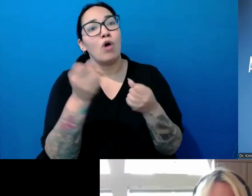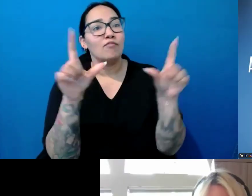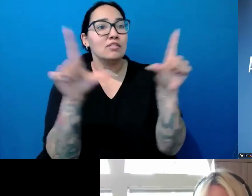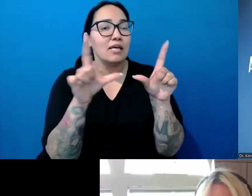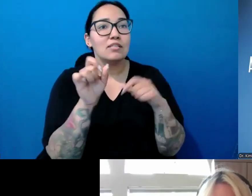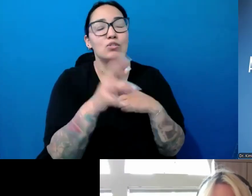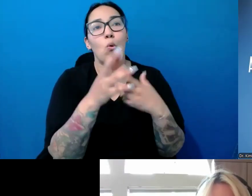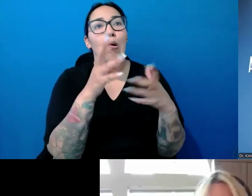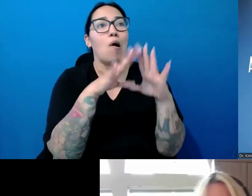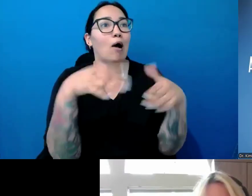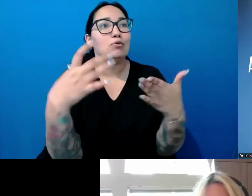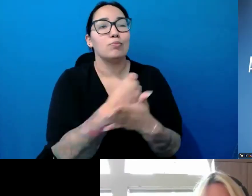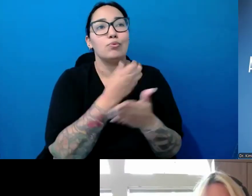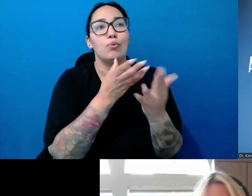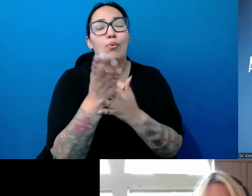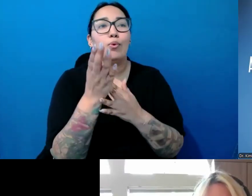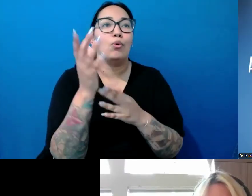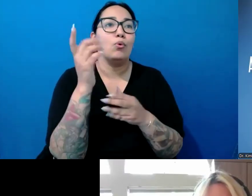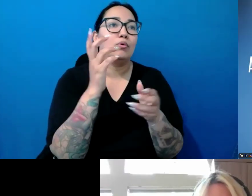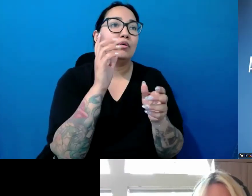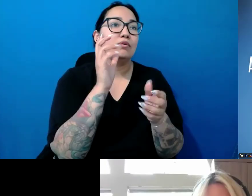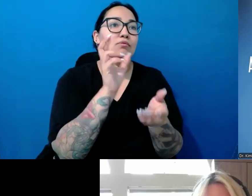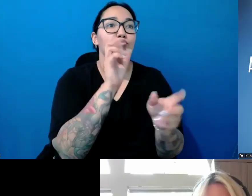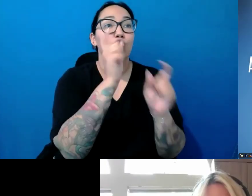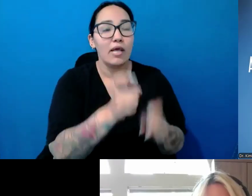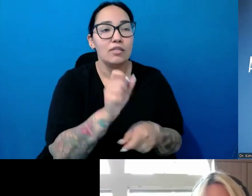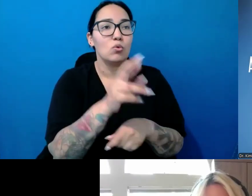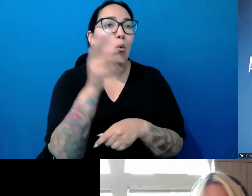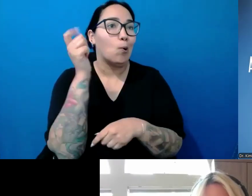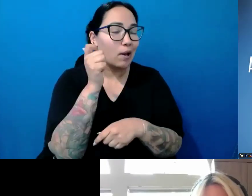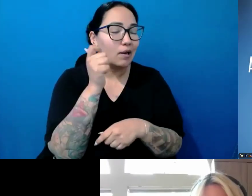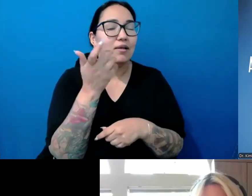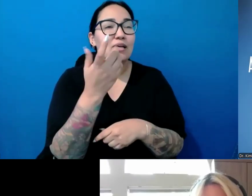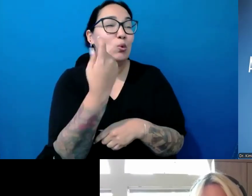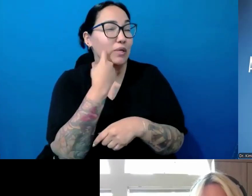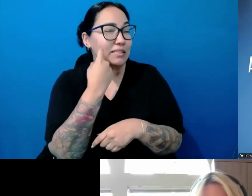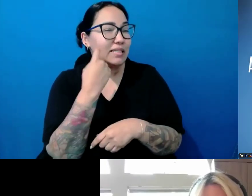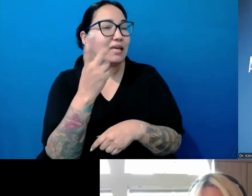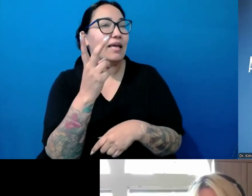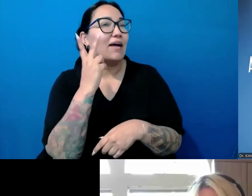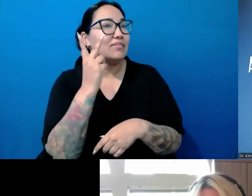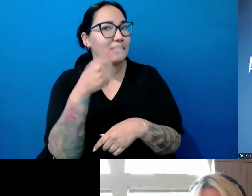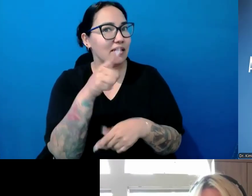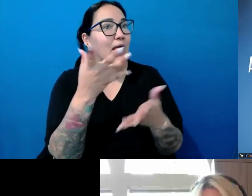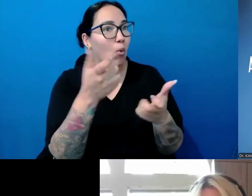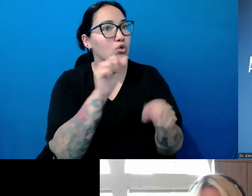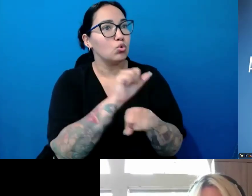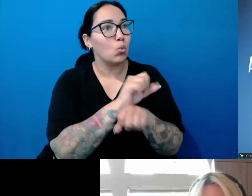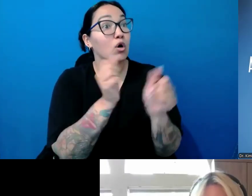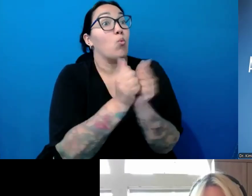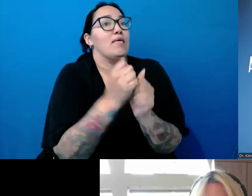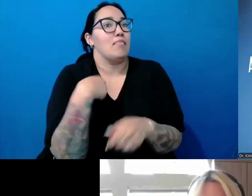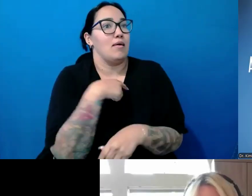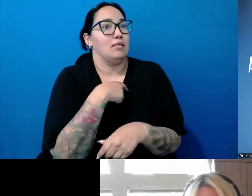a donation, and then I lately have seen they want to work with us now, and they